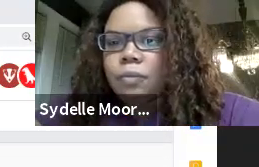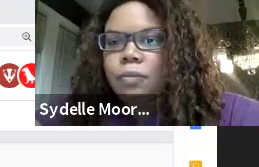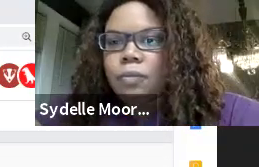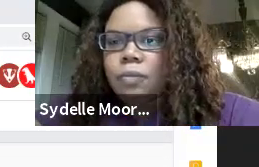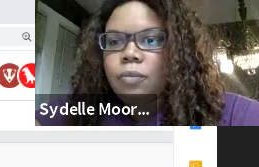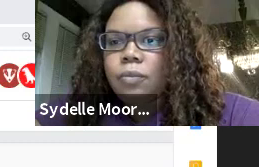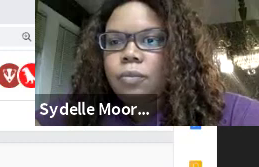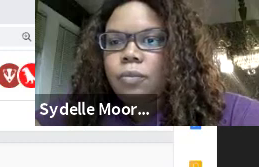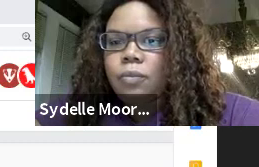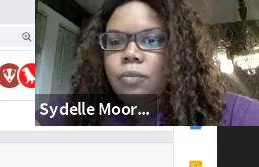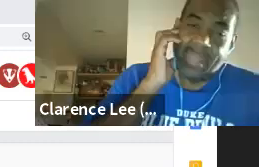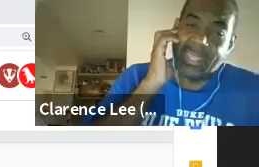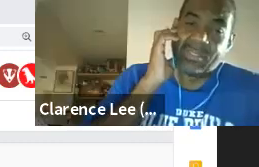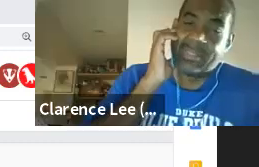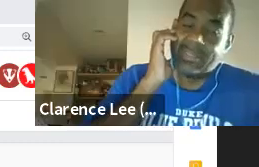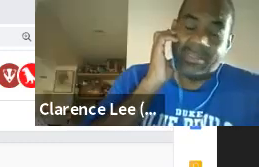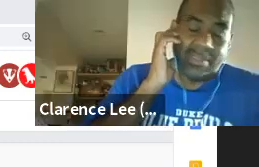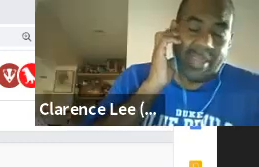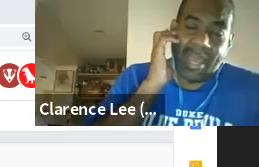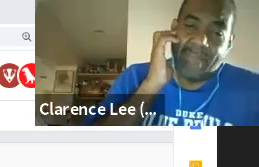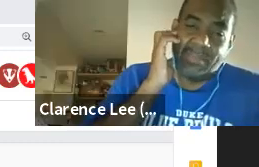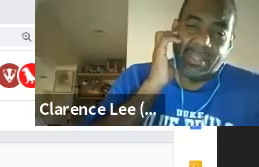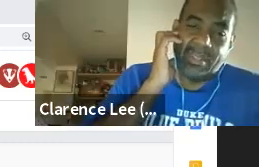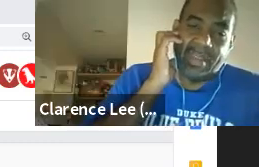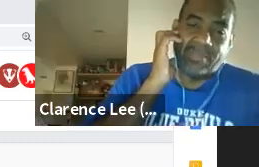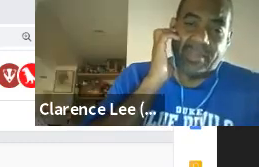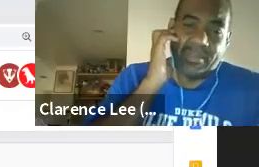And do I think